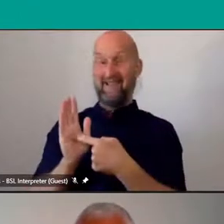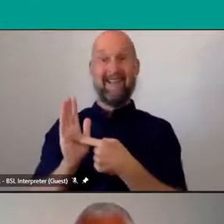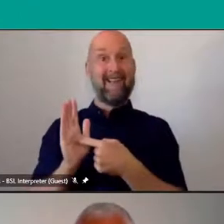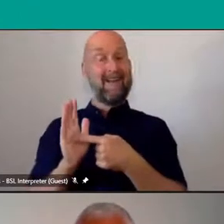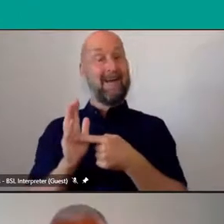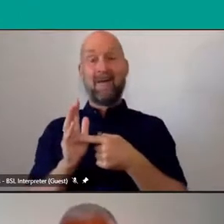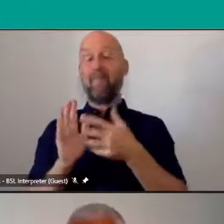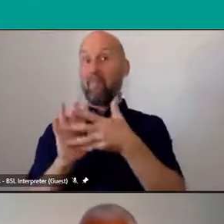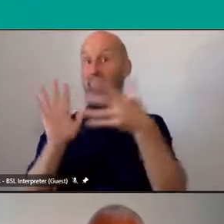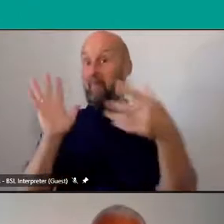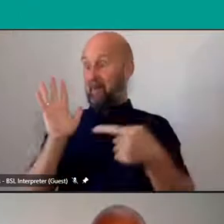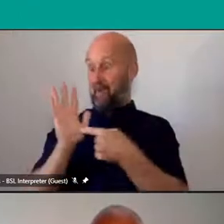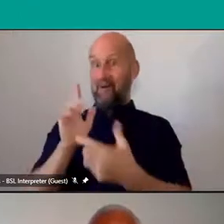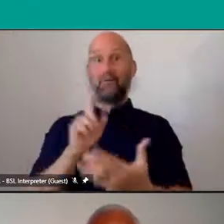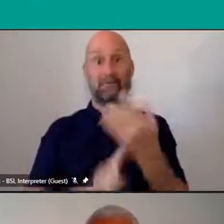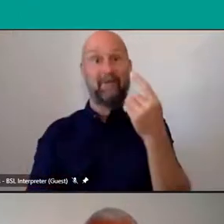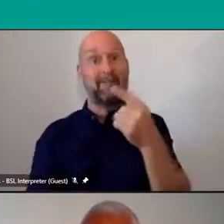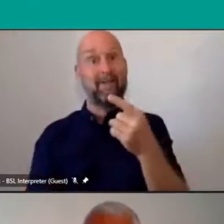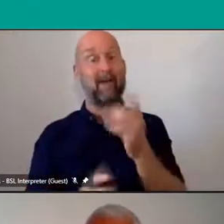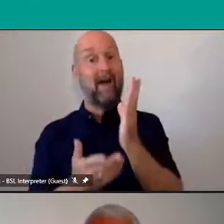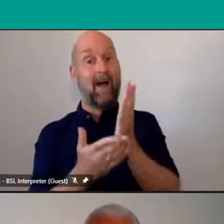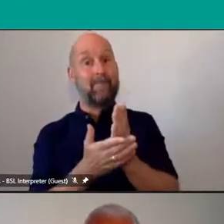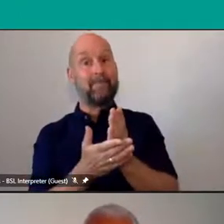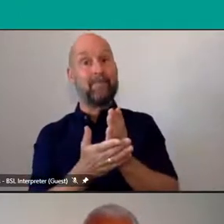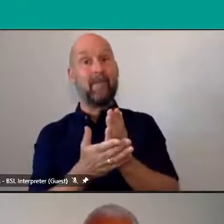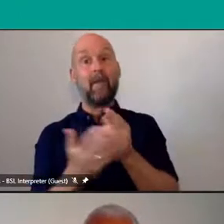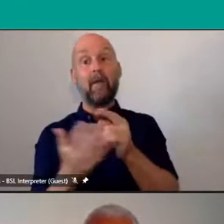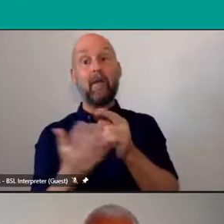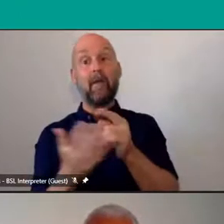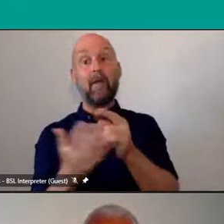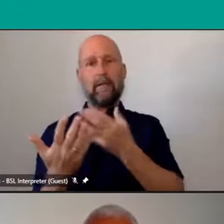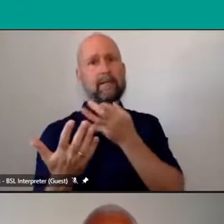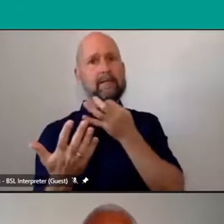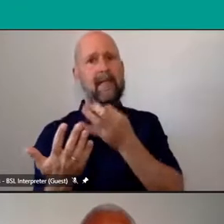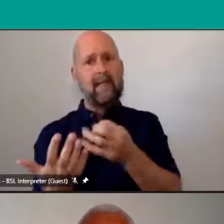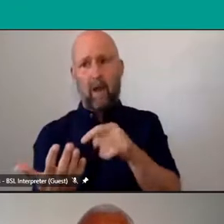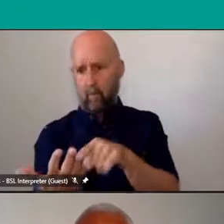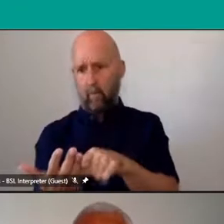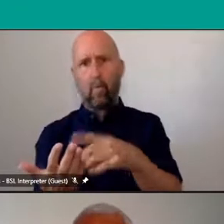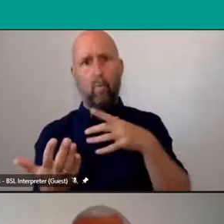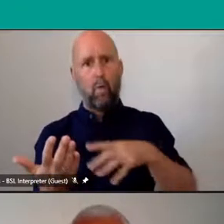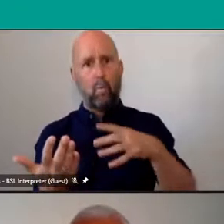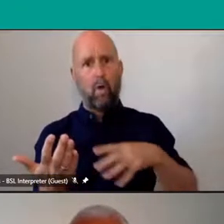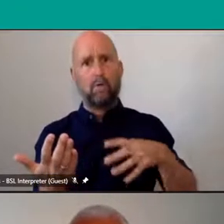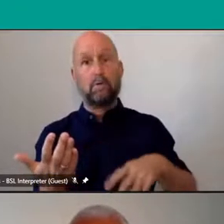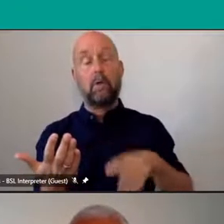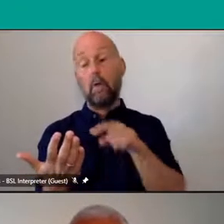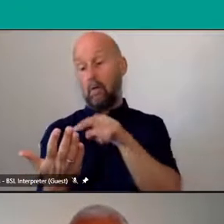ambitious. They're desirable, but they're achievable.